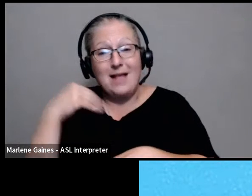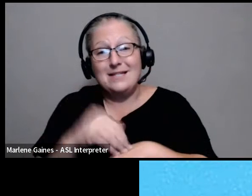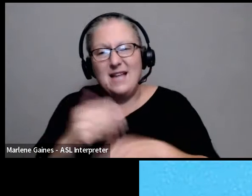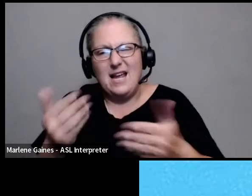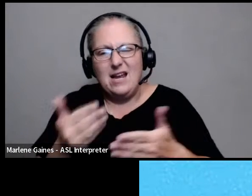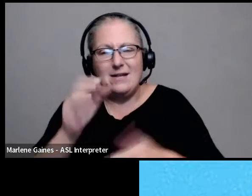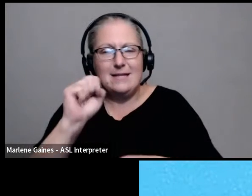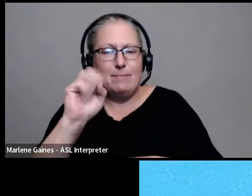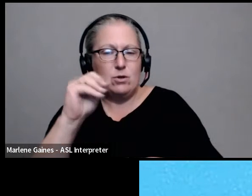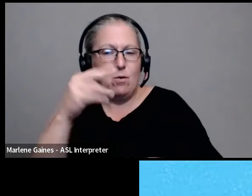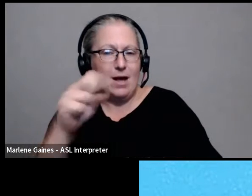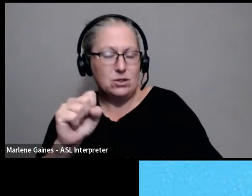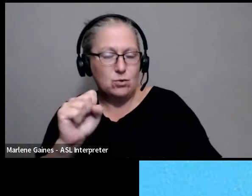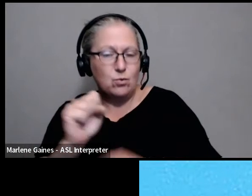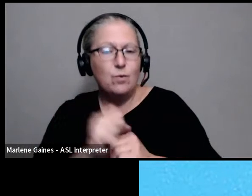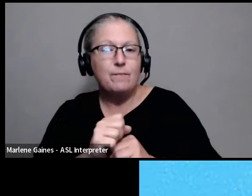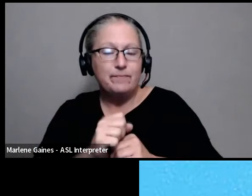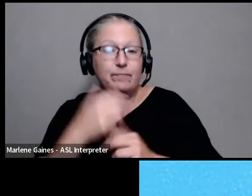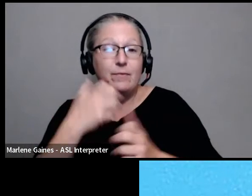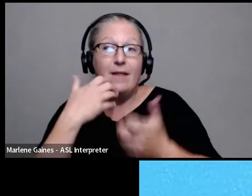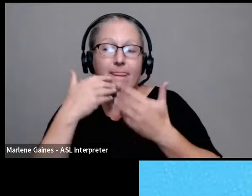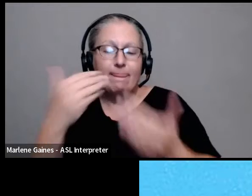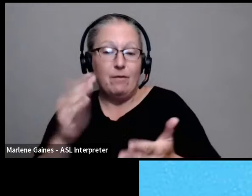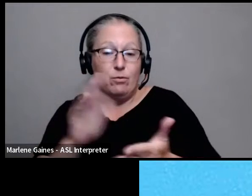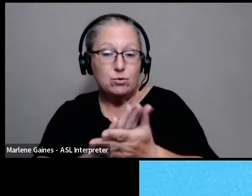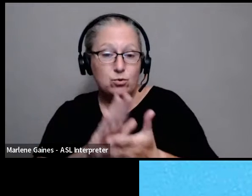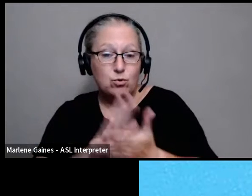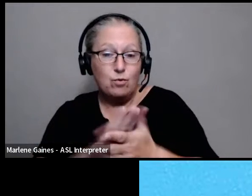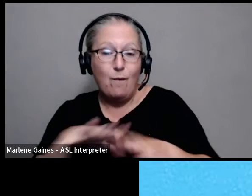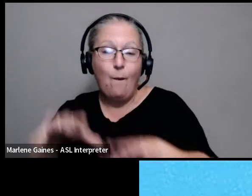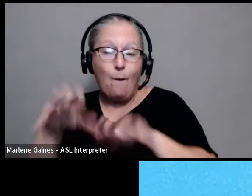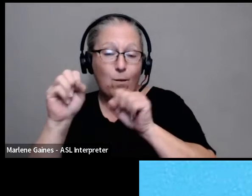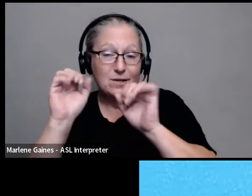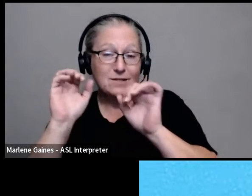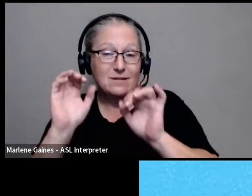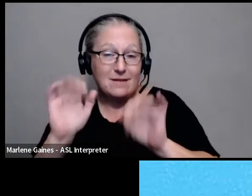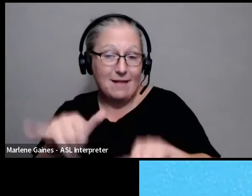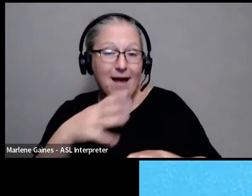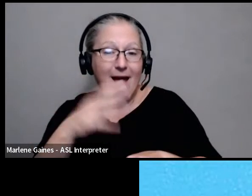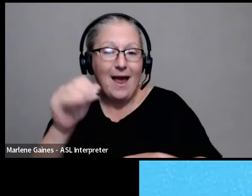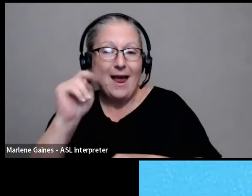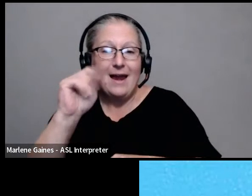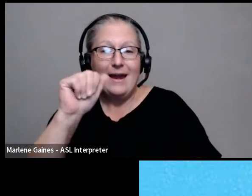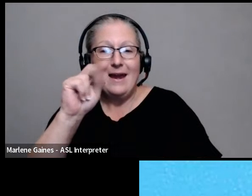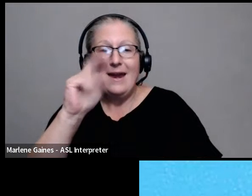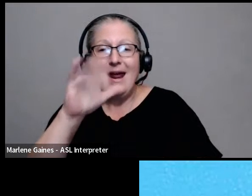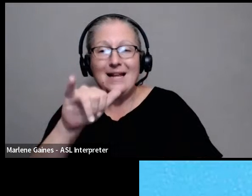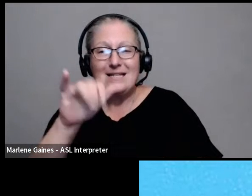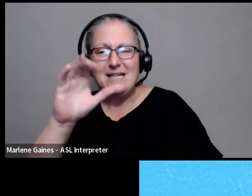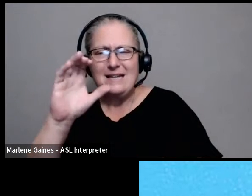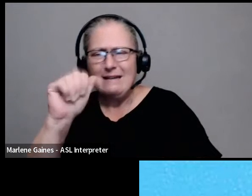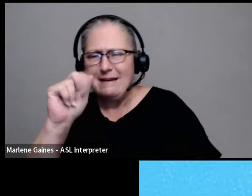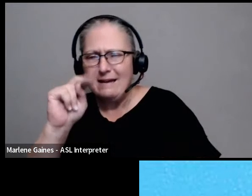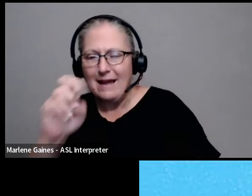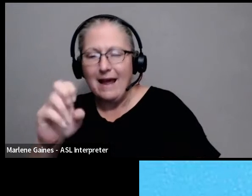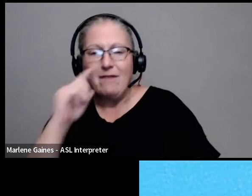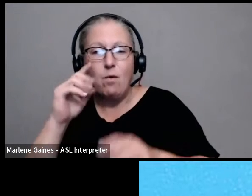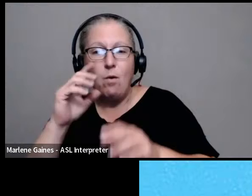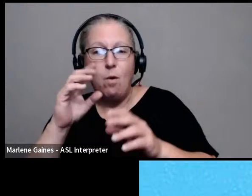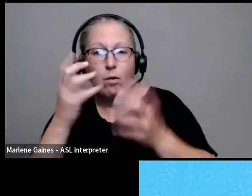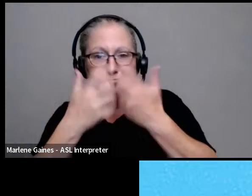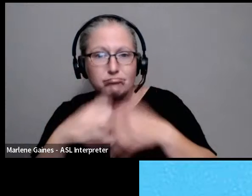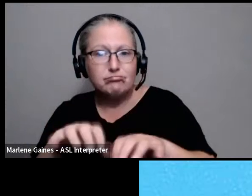San Mateo High School. I want to thank the school for hosting it and to Nancy Kane for organizing such a